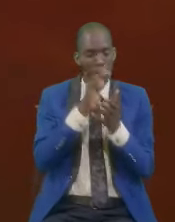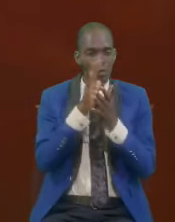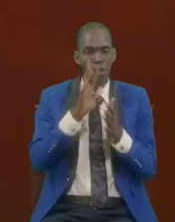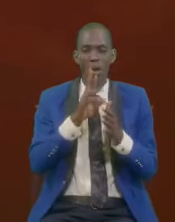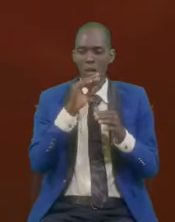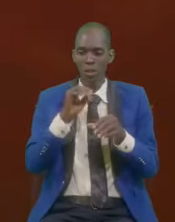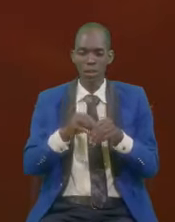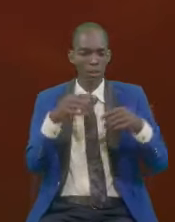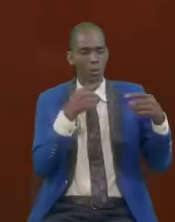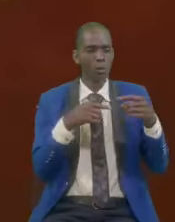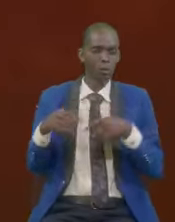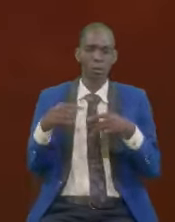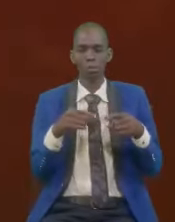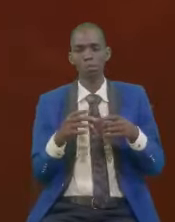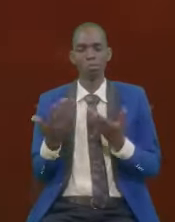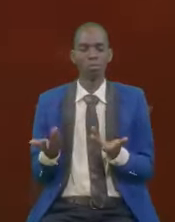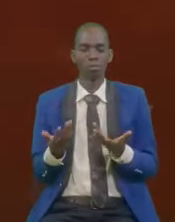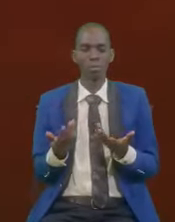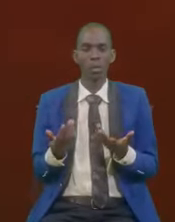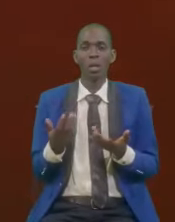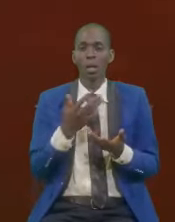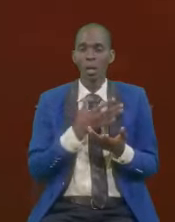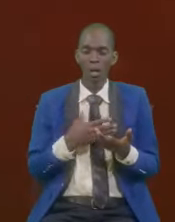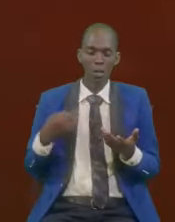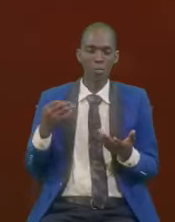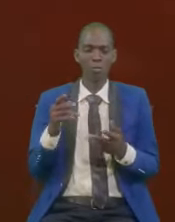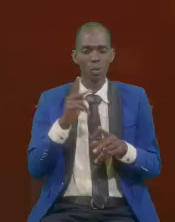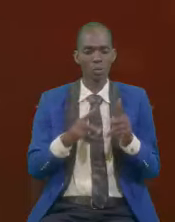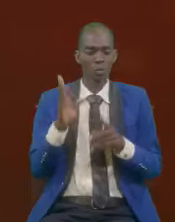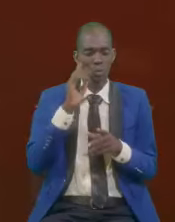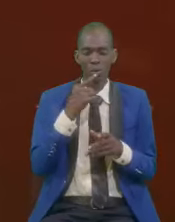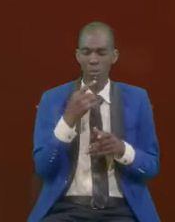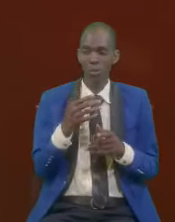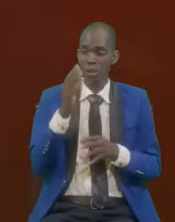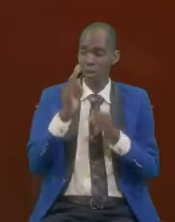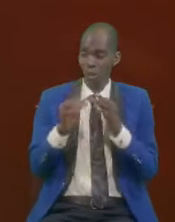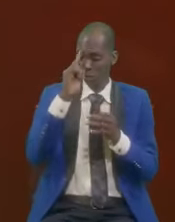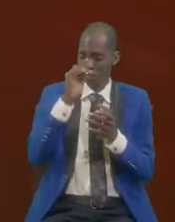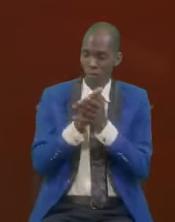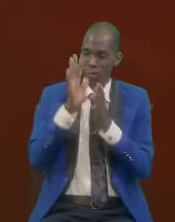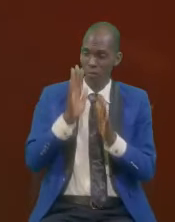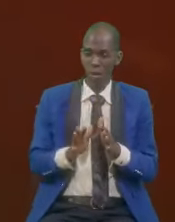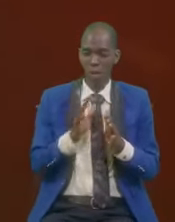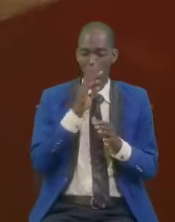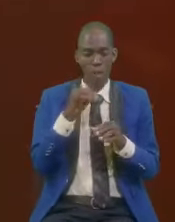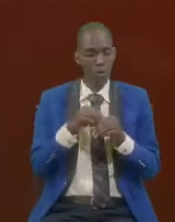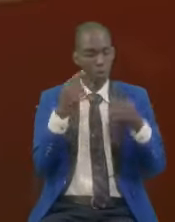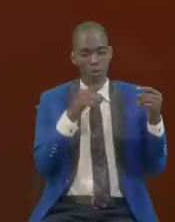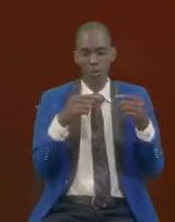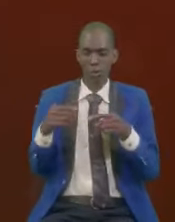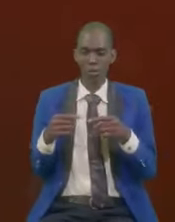will not believe. Oh, they say they're just like us. We fight, they fight.